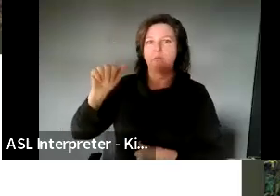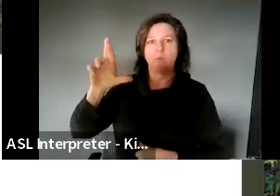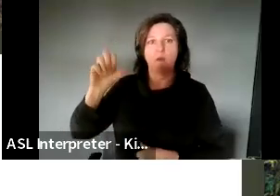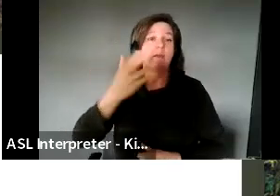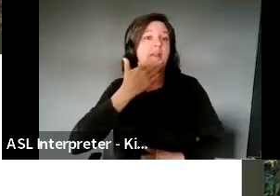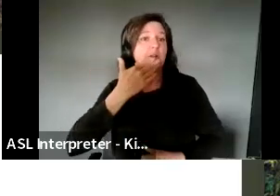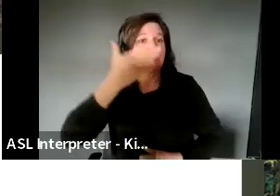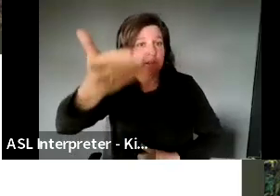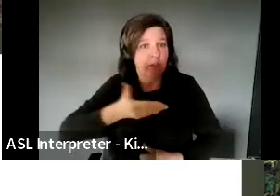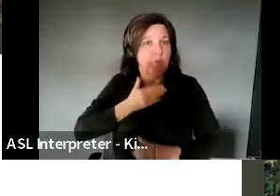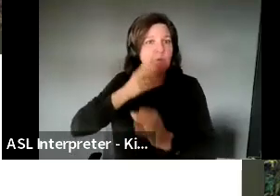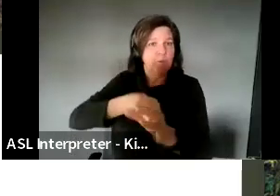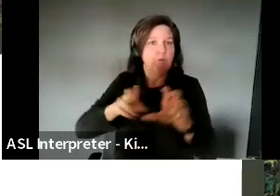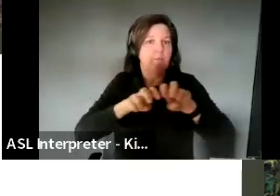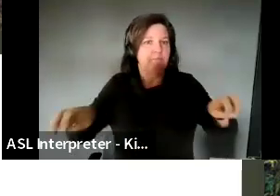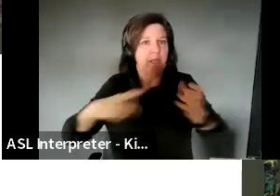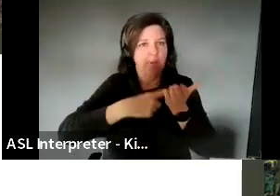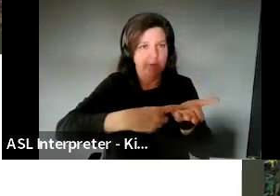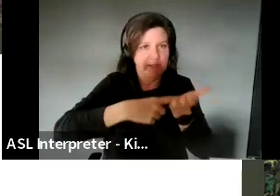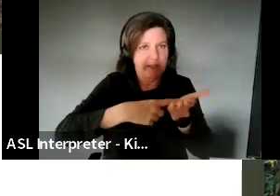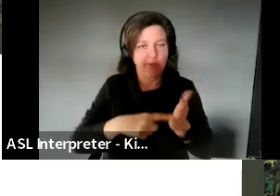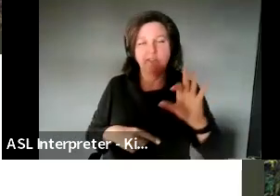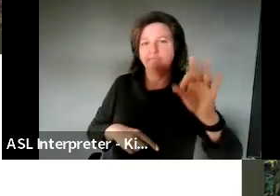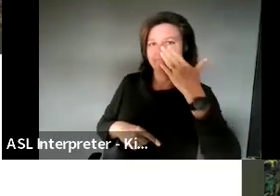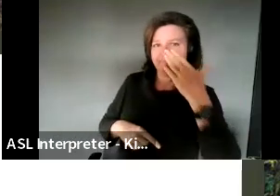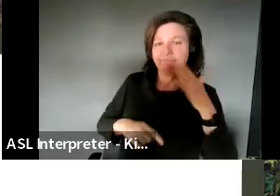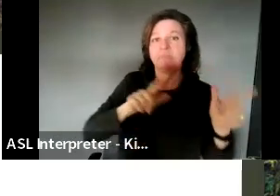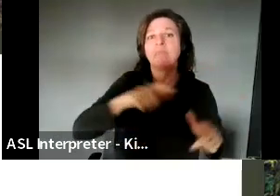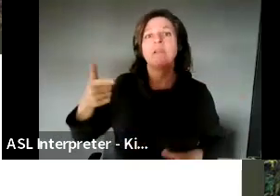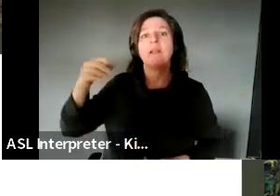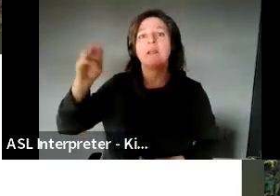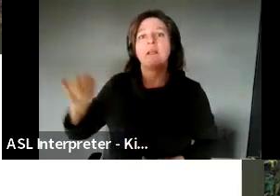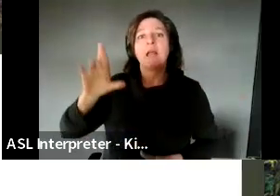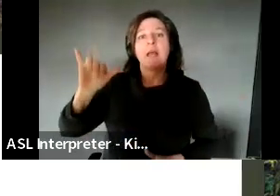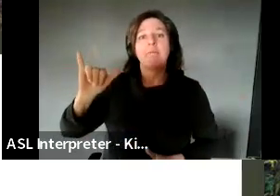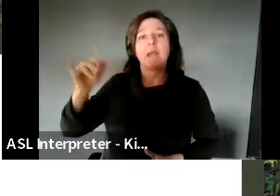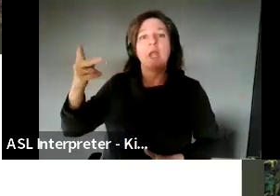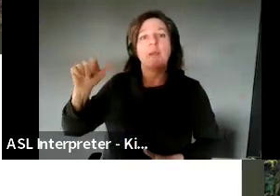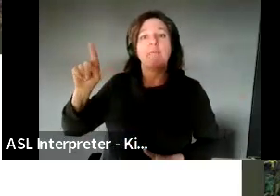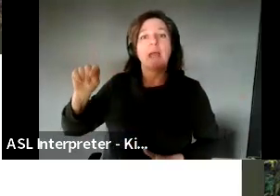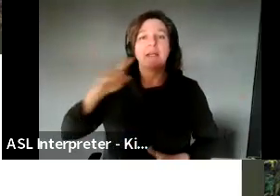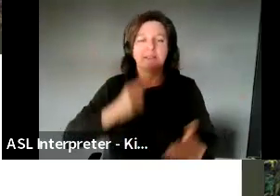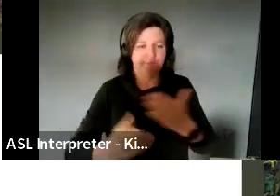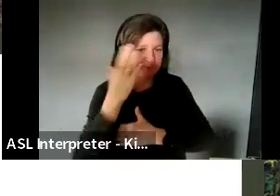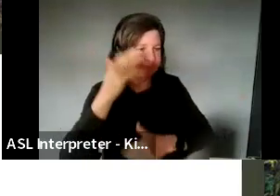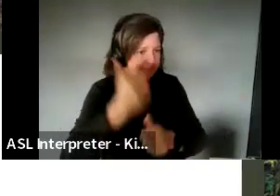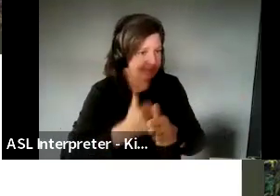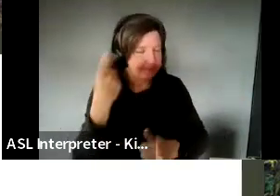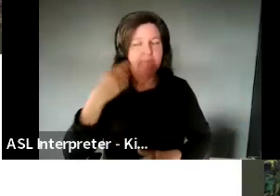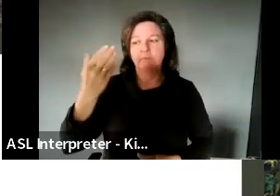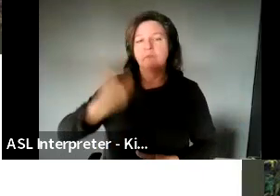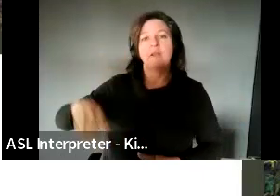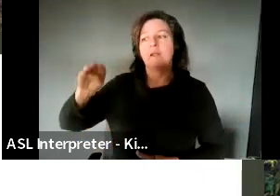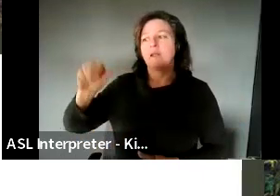panel discussion. Thank you. And Mary Pat. Good morning, everyone. Mary